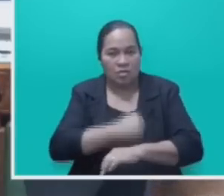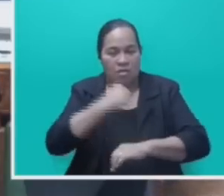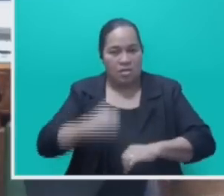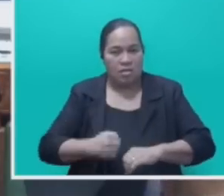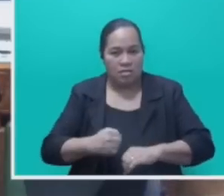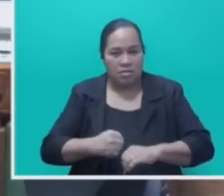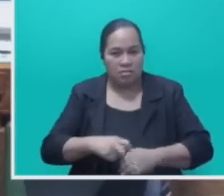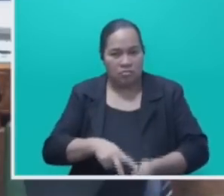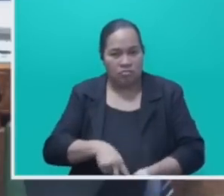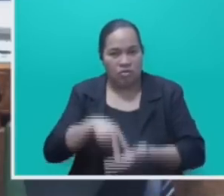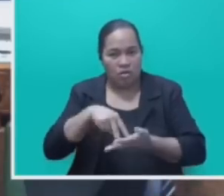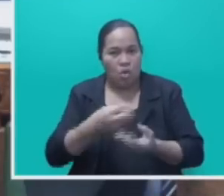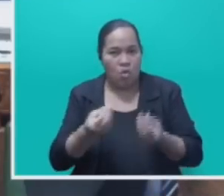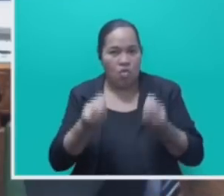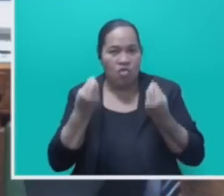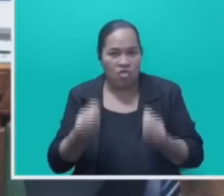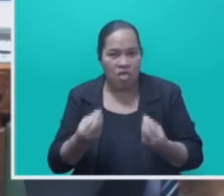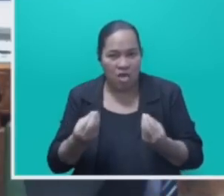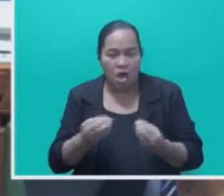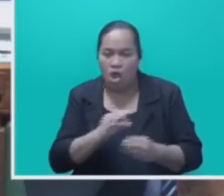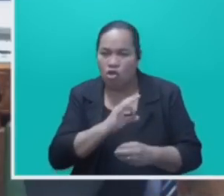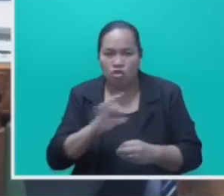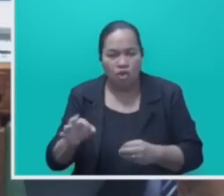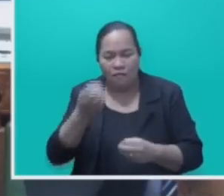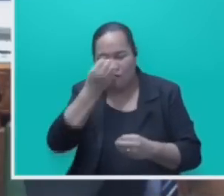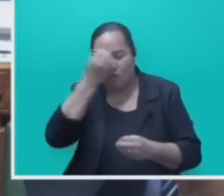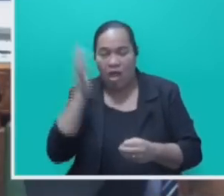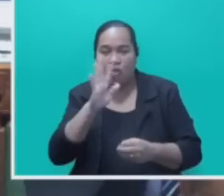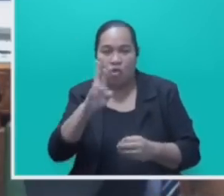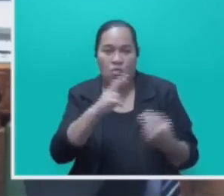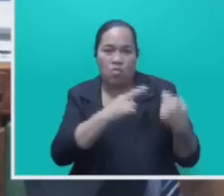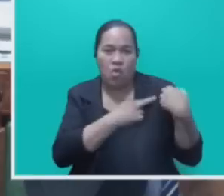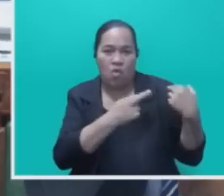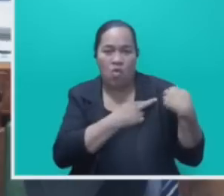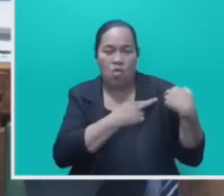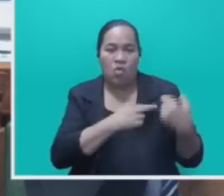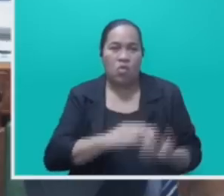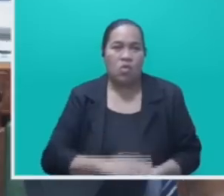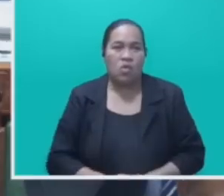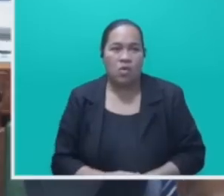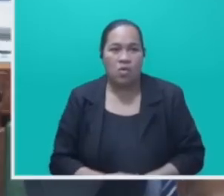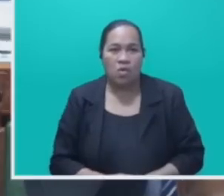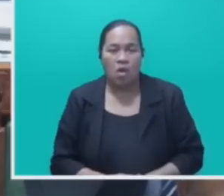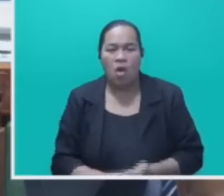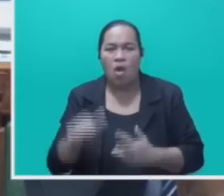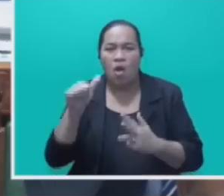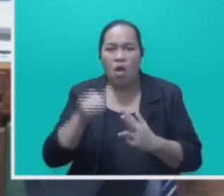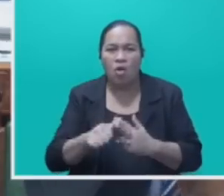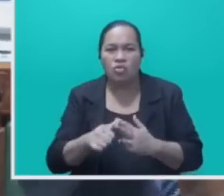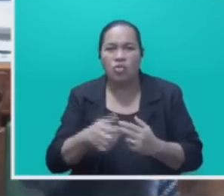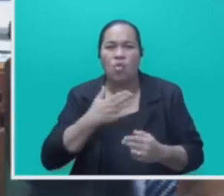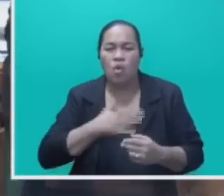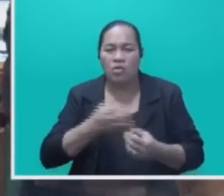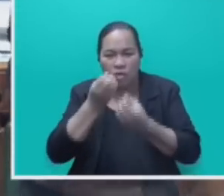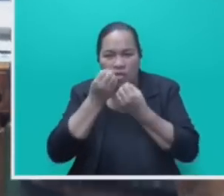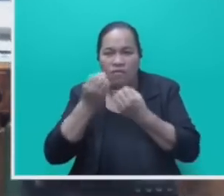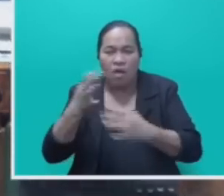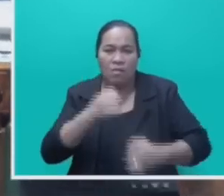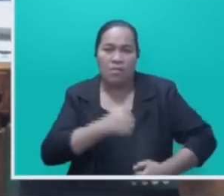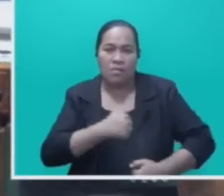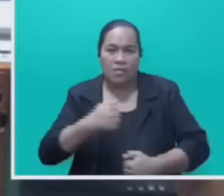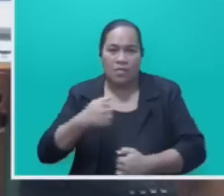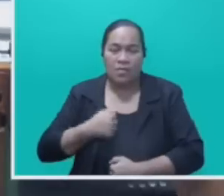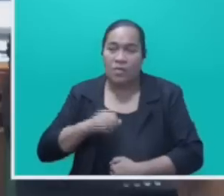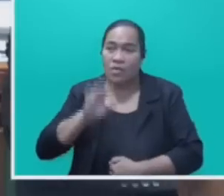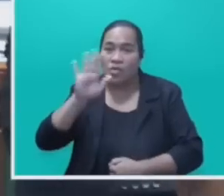credibility and their calling, and not forsake their constitutional role. I also wish to inform RFMF that its